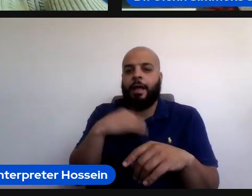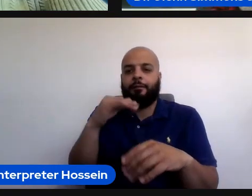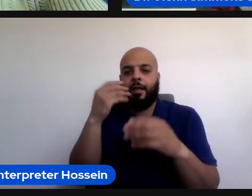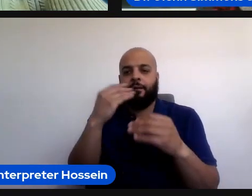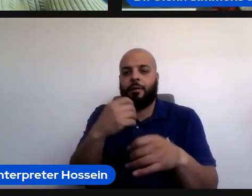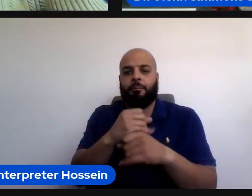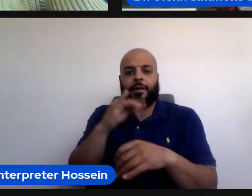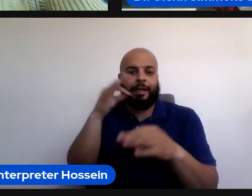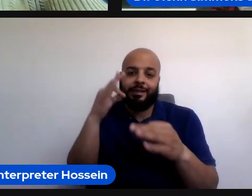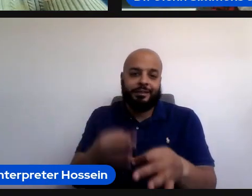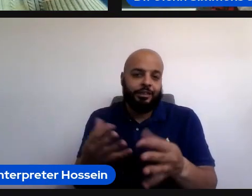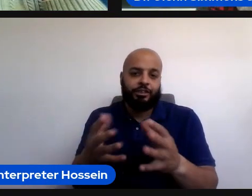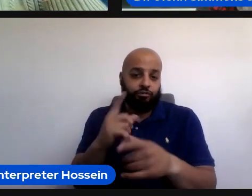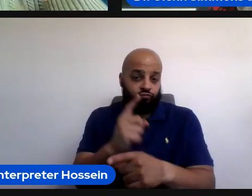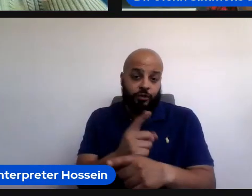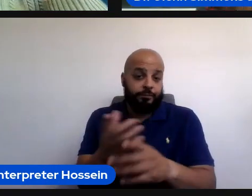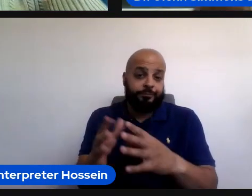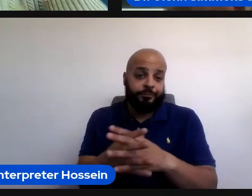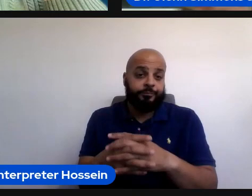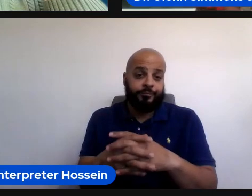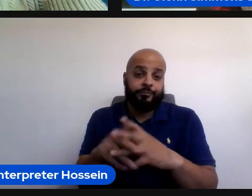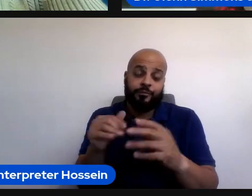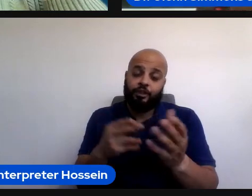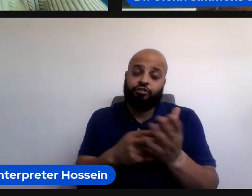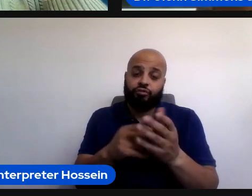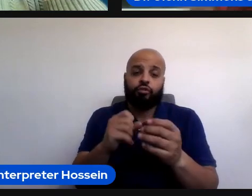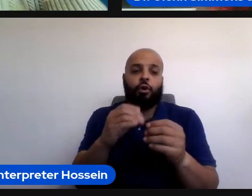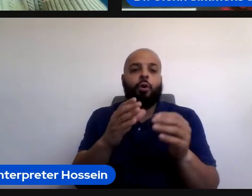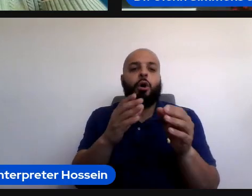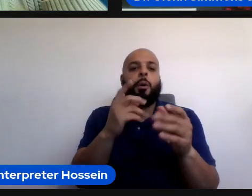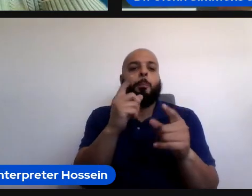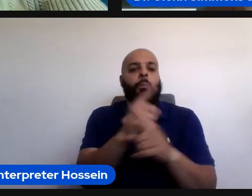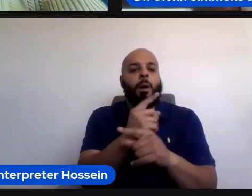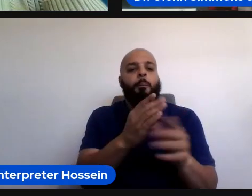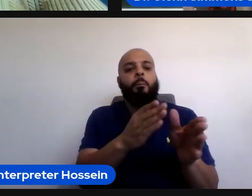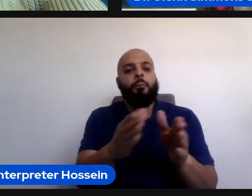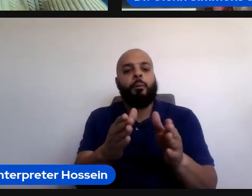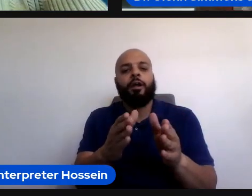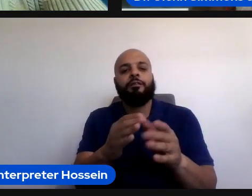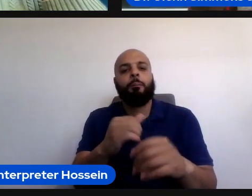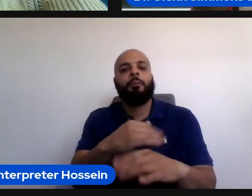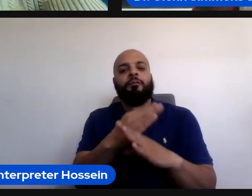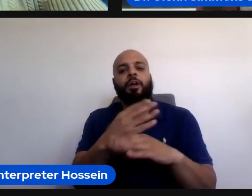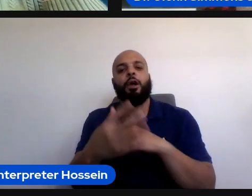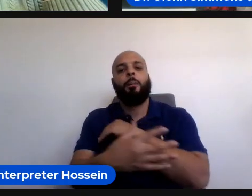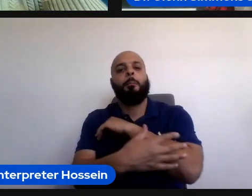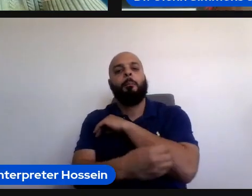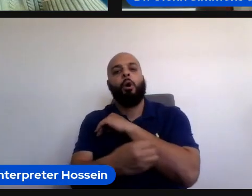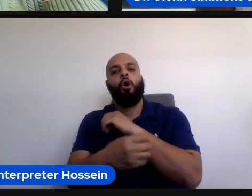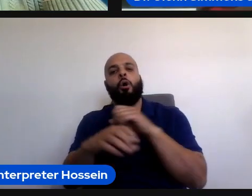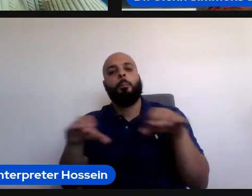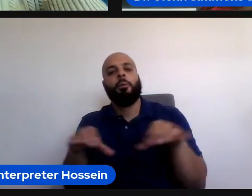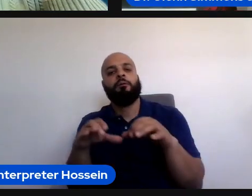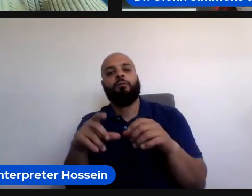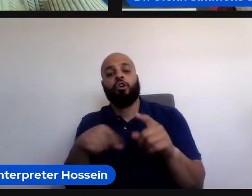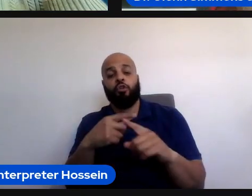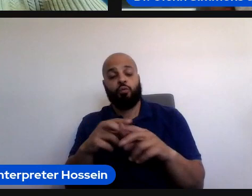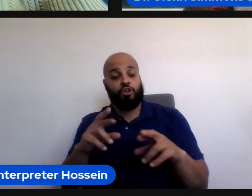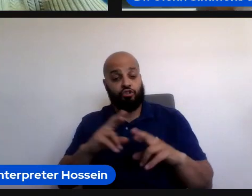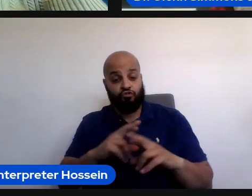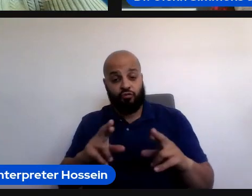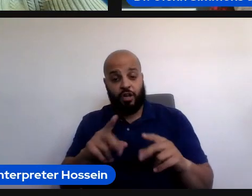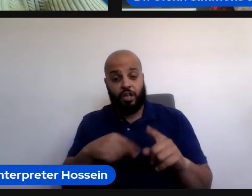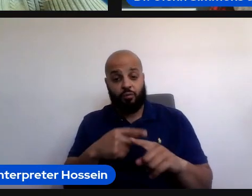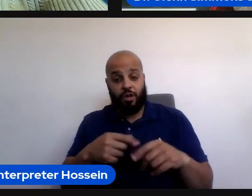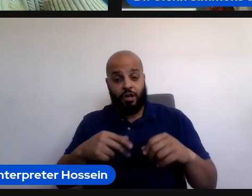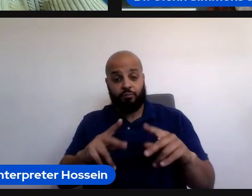make that decision, right? It's so true. Proper preparation prevents poor performance. So once you're ready, when the opportunities show up, you got it. It's like, well,